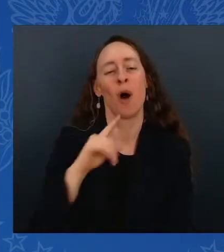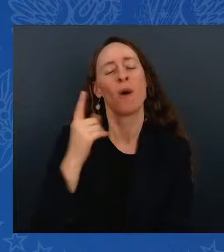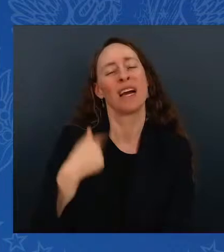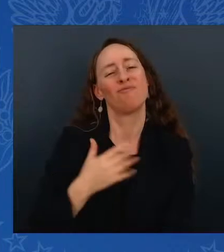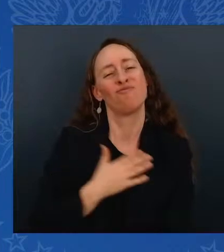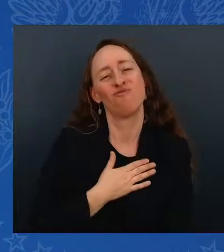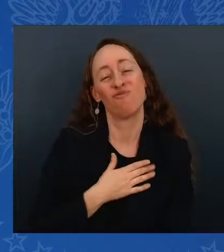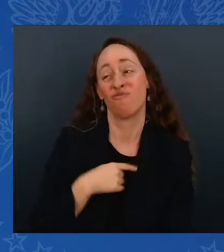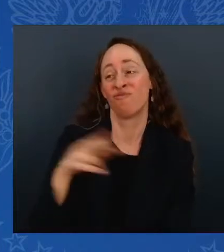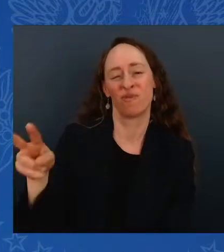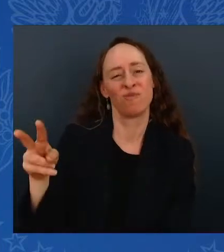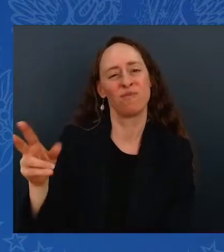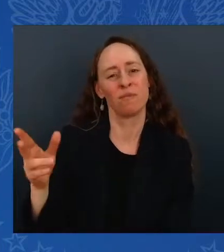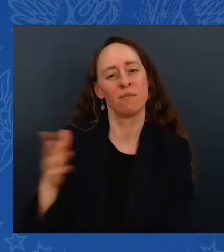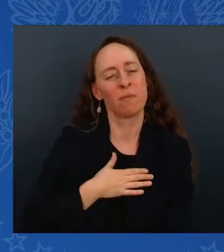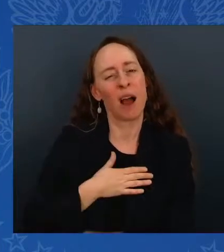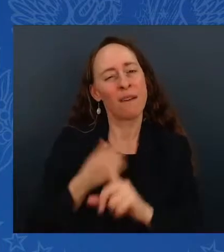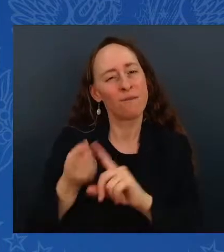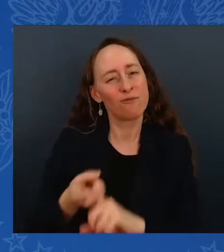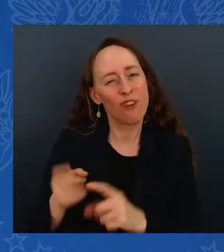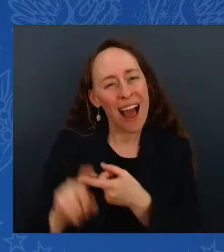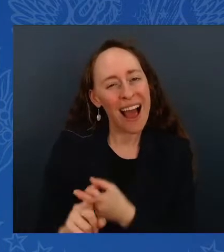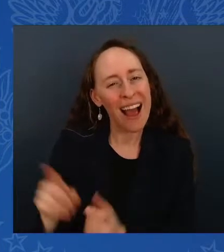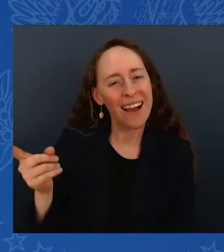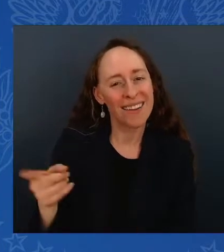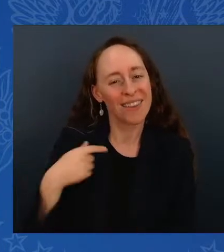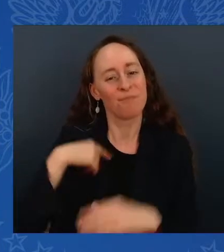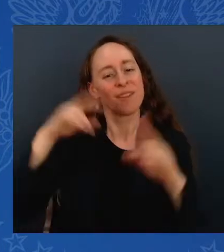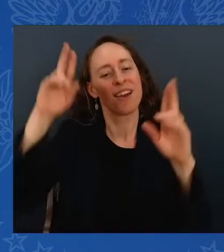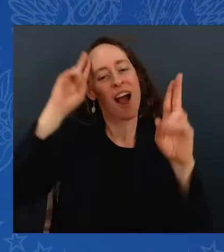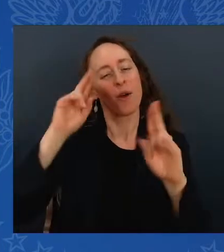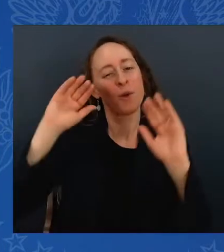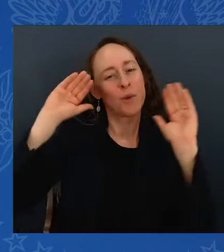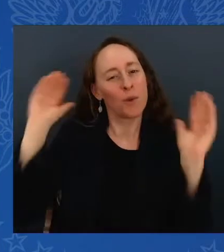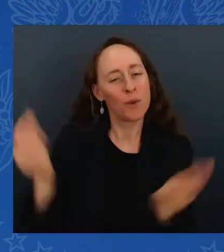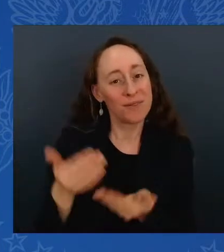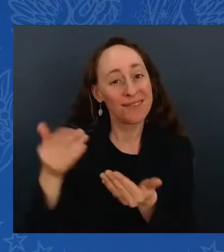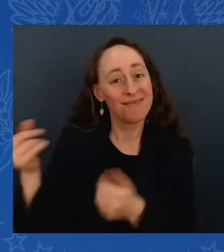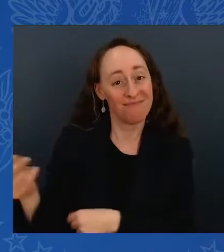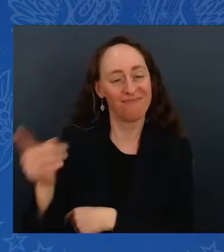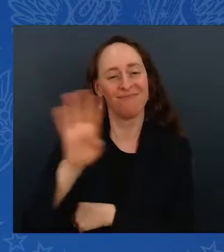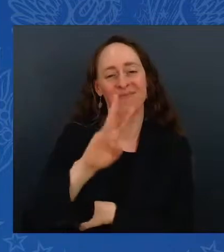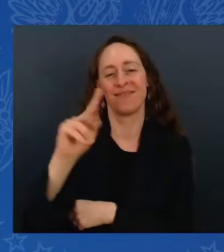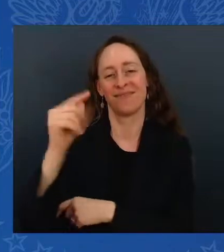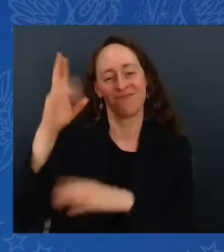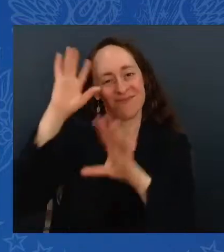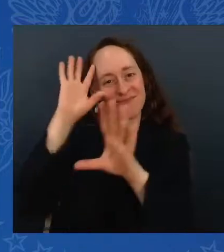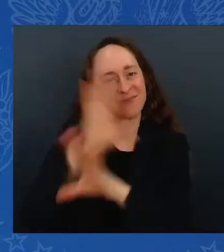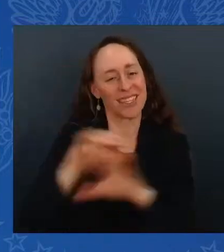to introduce now the 46th President of the United States, Joe Biden.